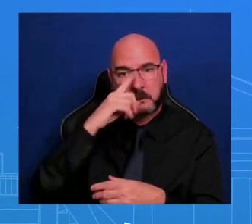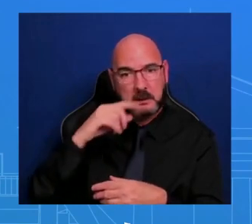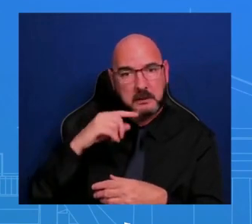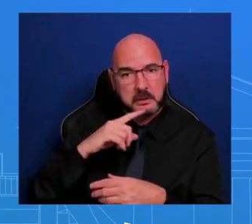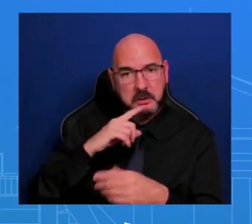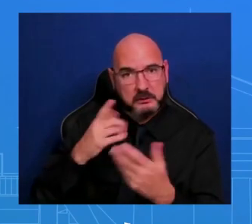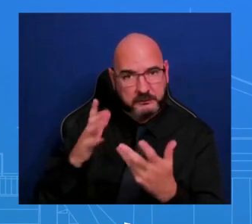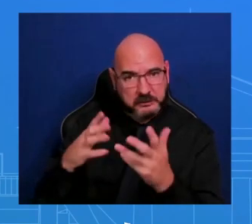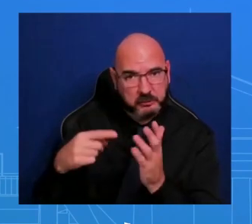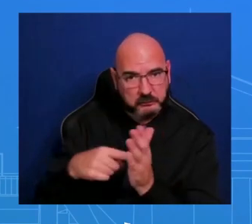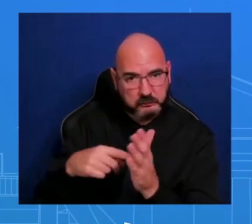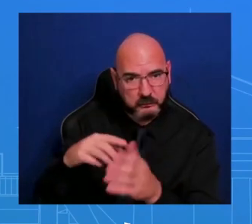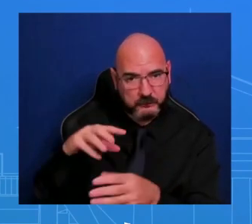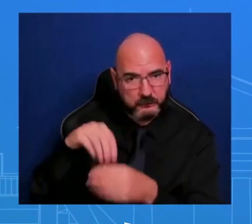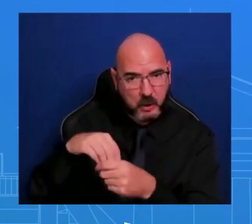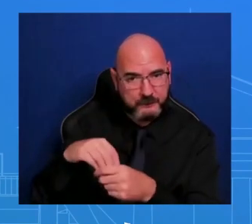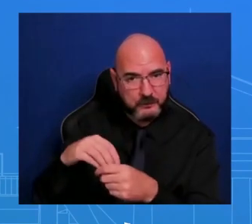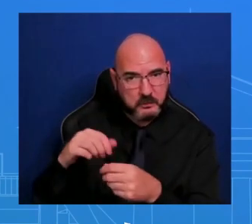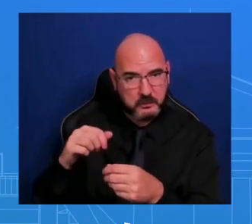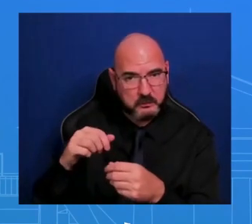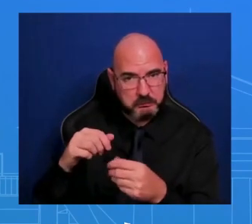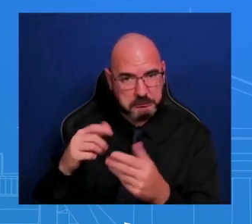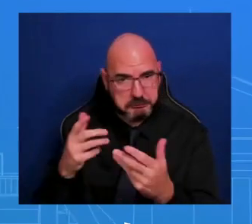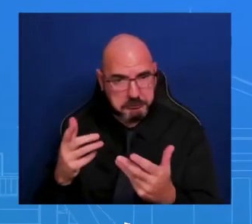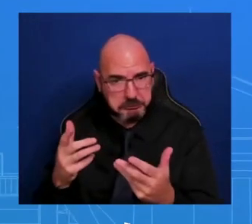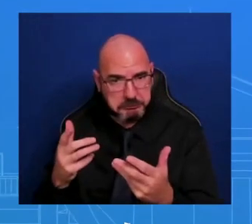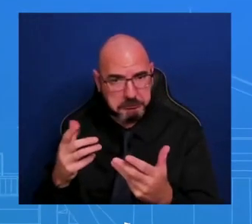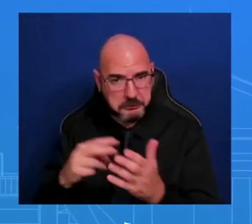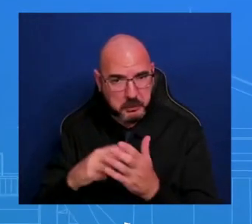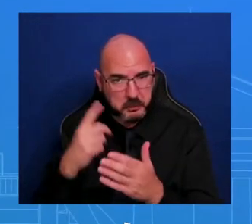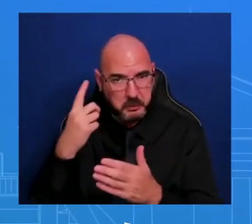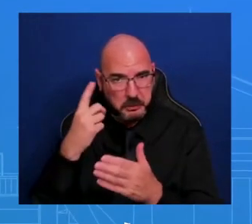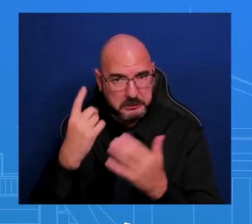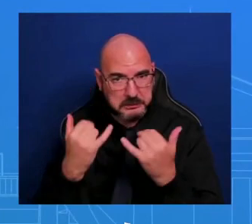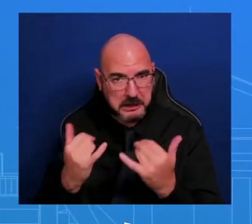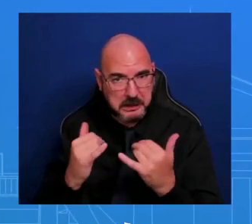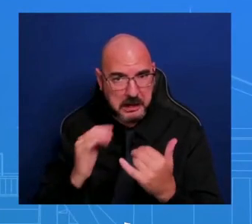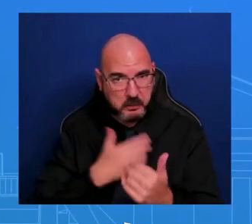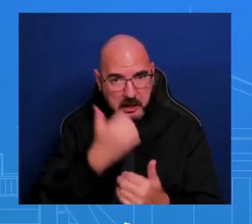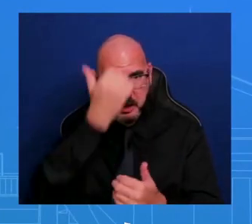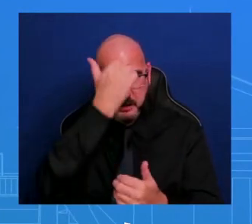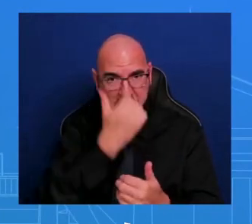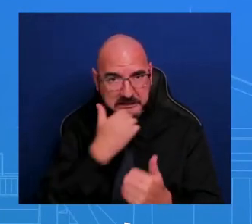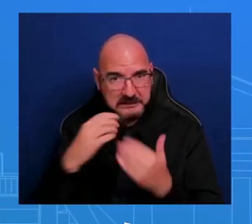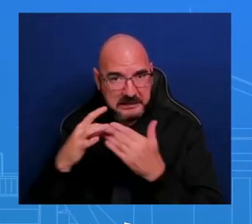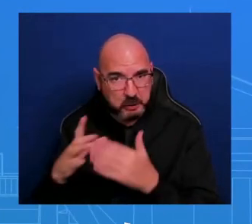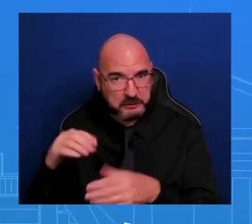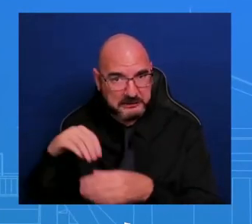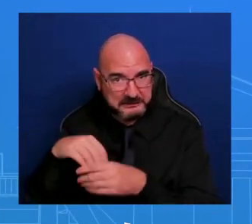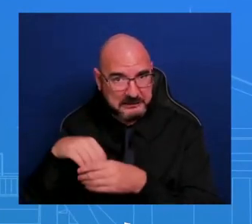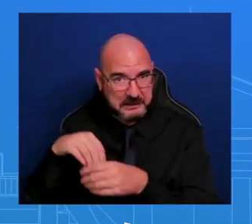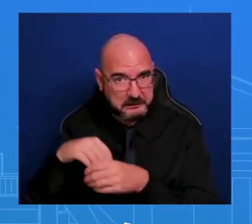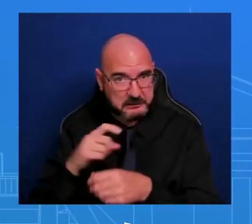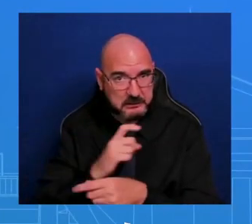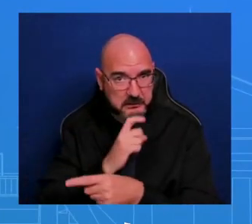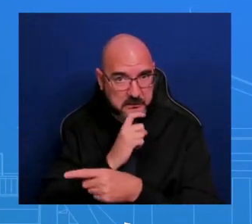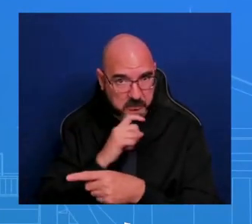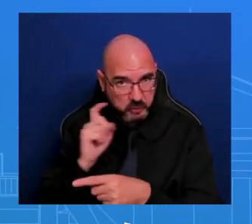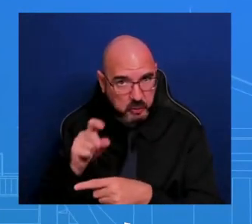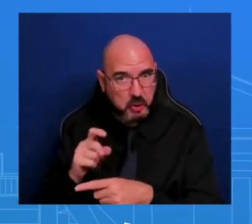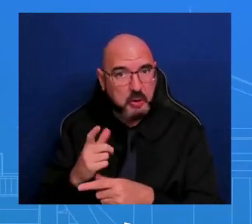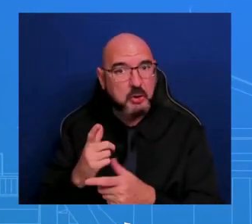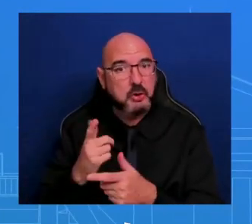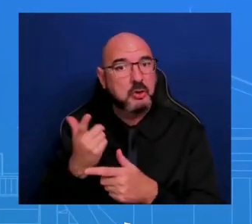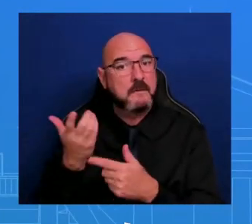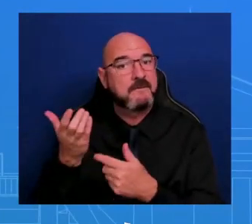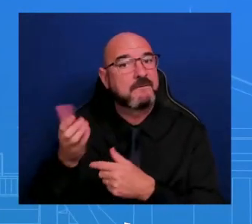expel the Hamas leaders that are in the country right now. I don't think, I'll just say we're having conversations with